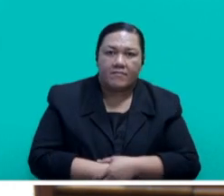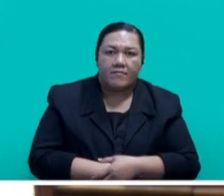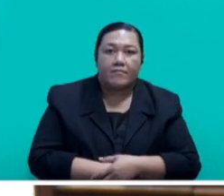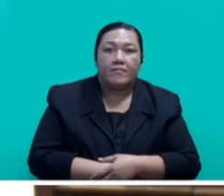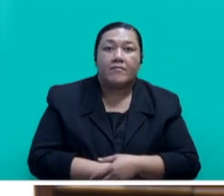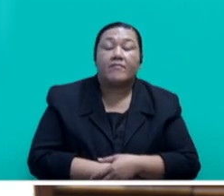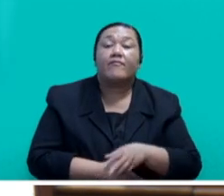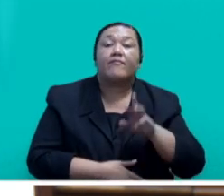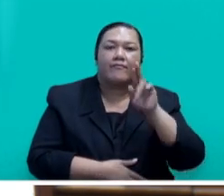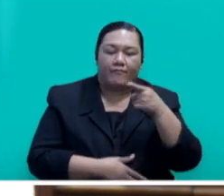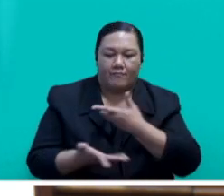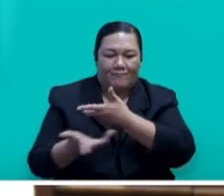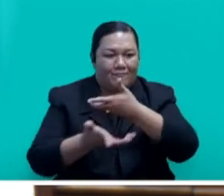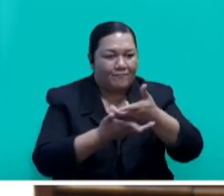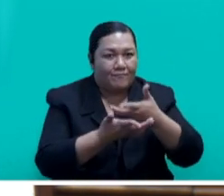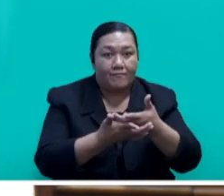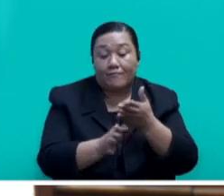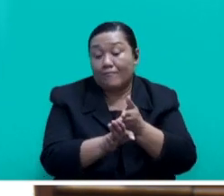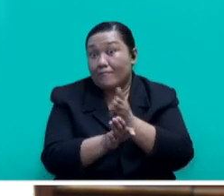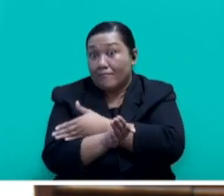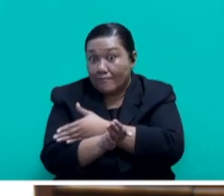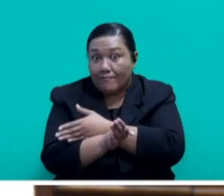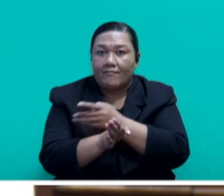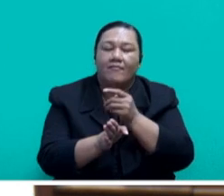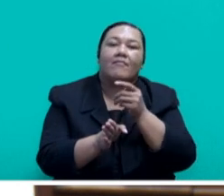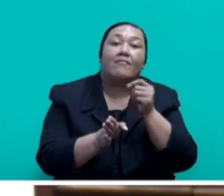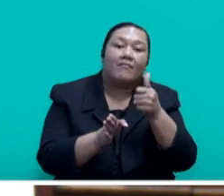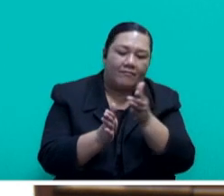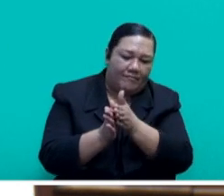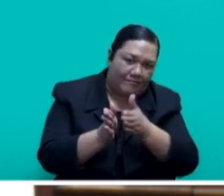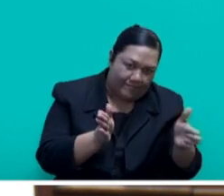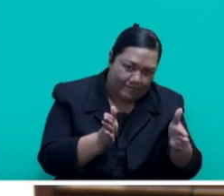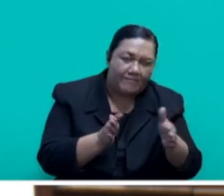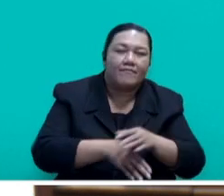consultation before and after the presentation of the budget.